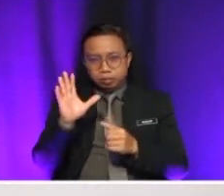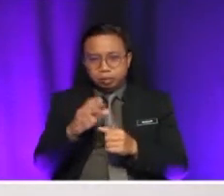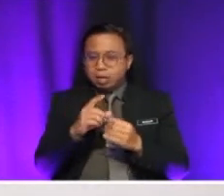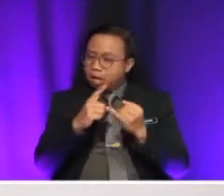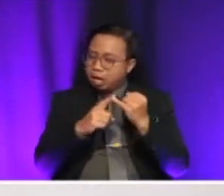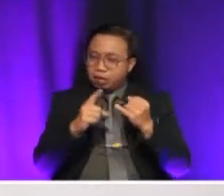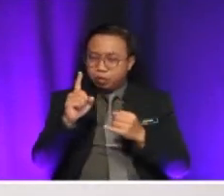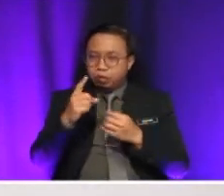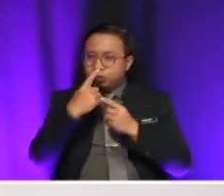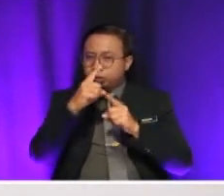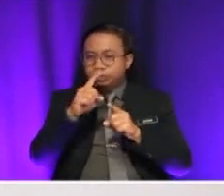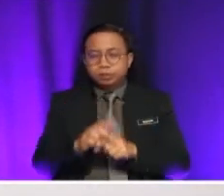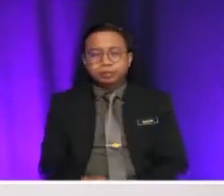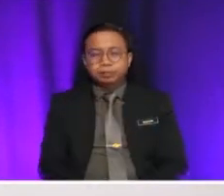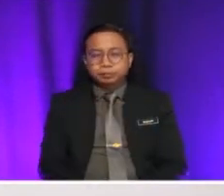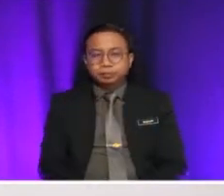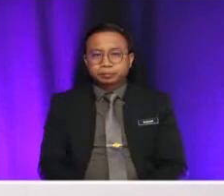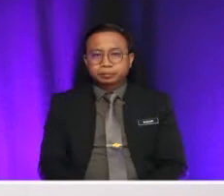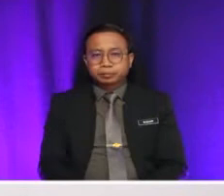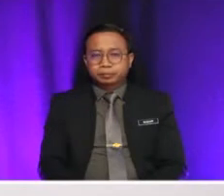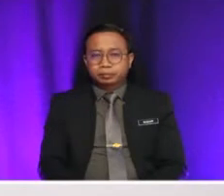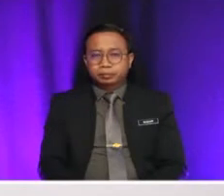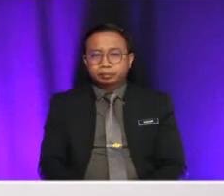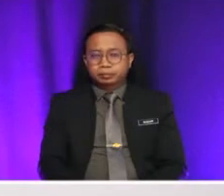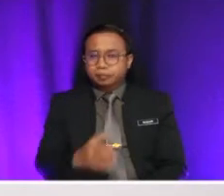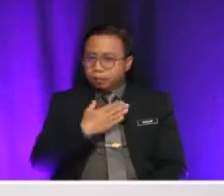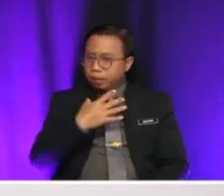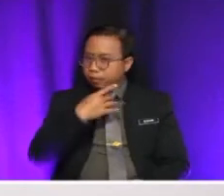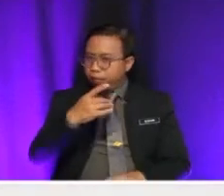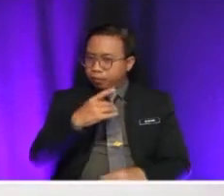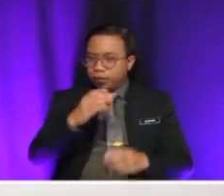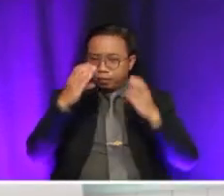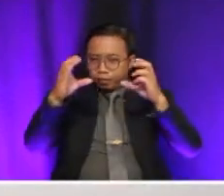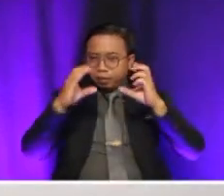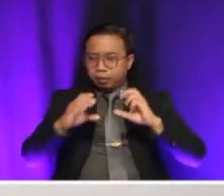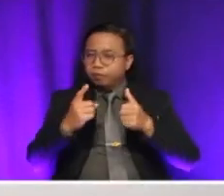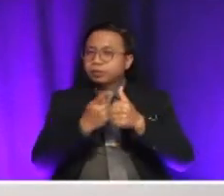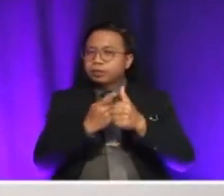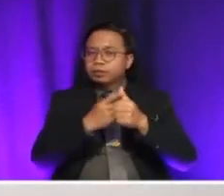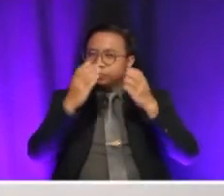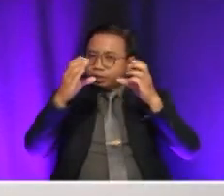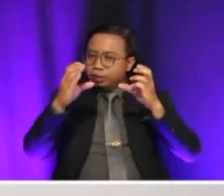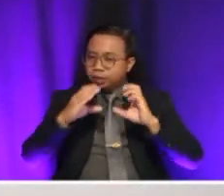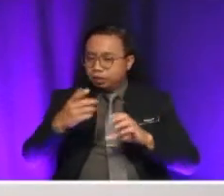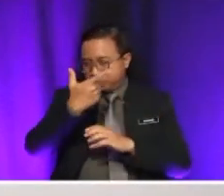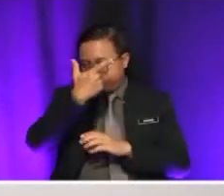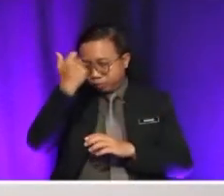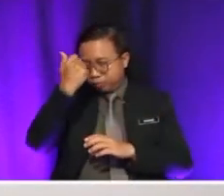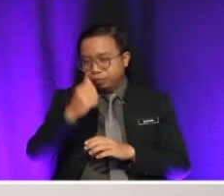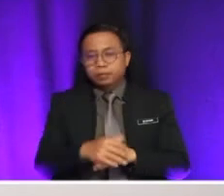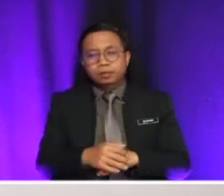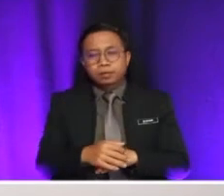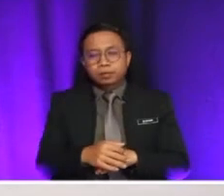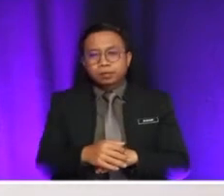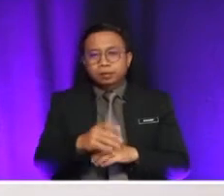last one to answer. All right, Vashini. My favorite paragraph will be the first paragraph. It's because this